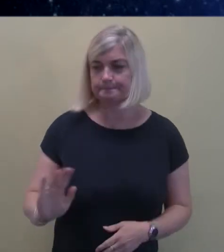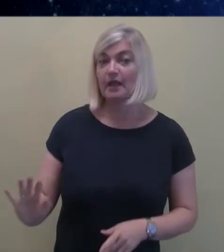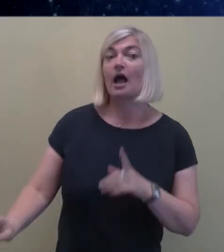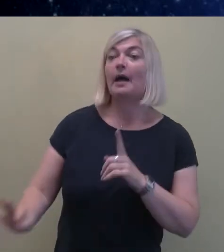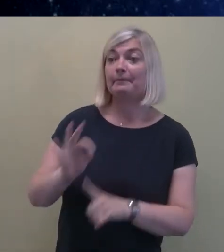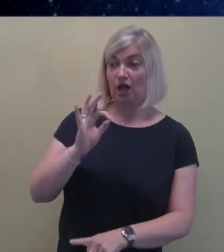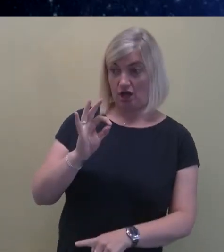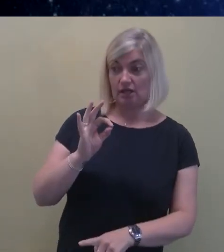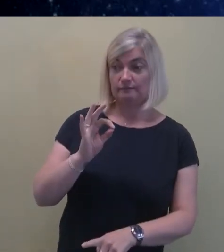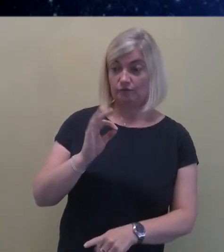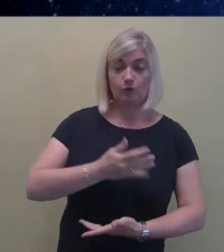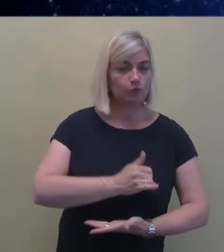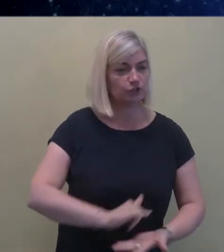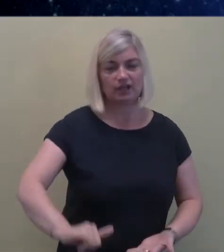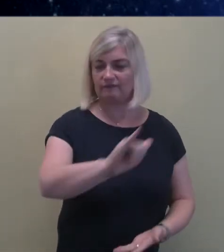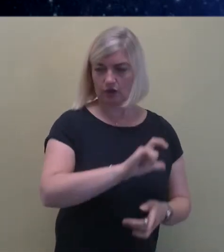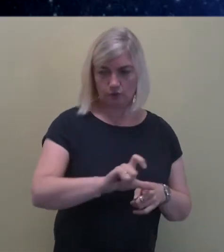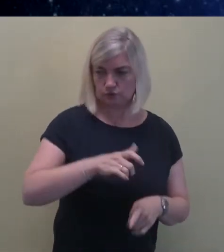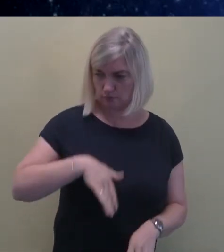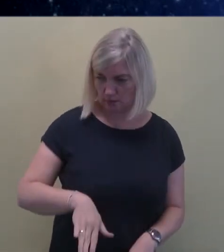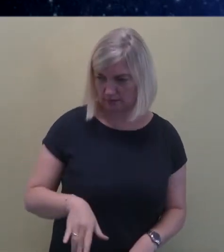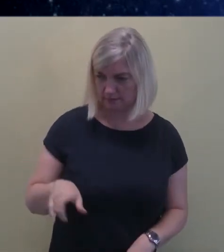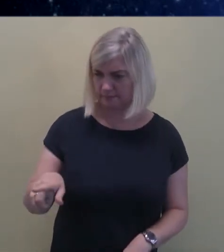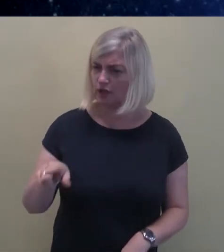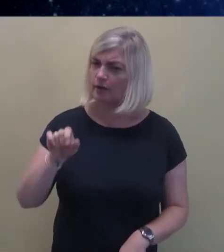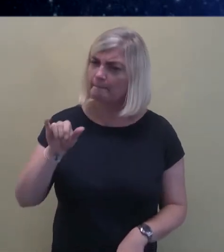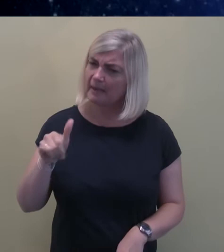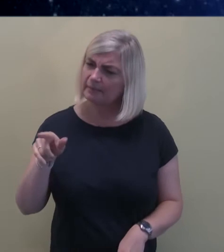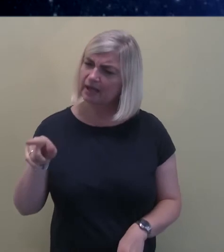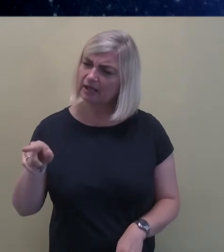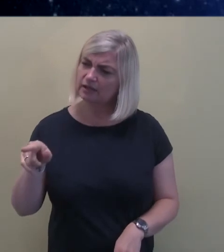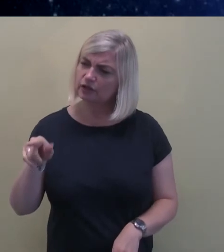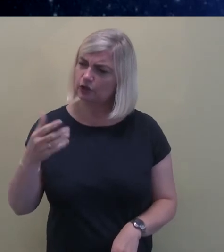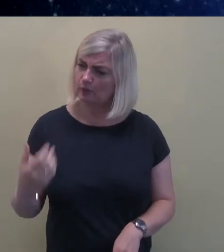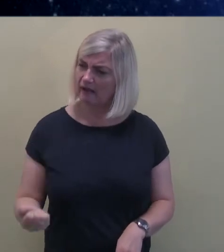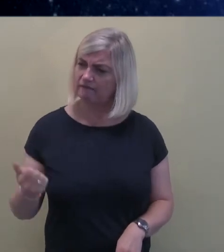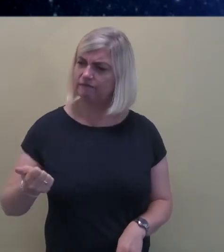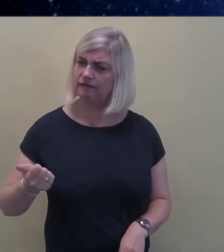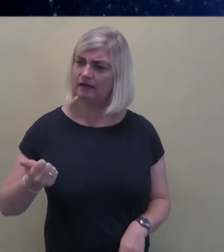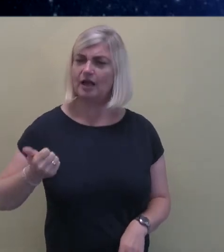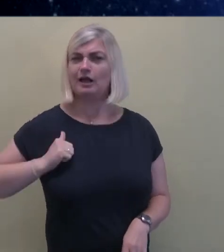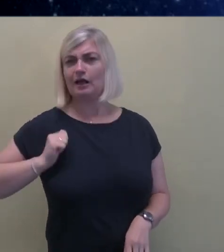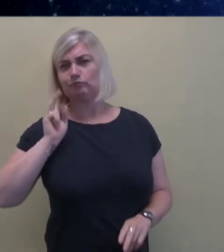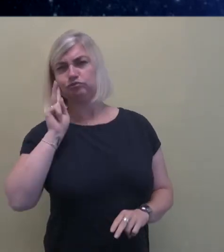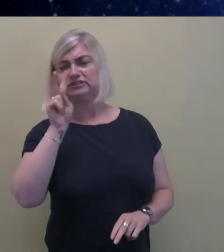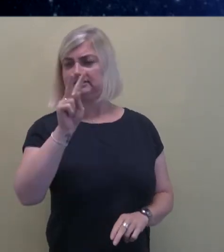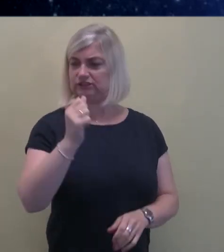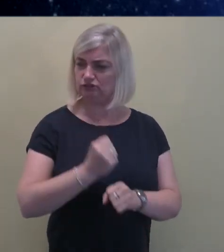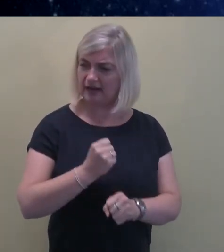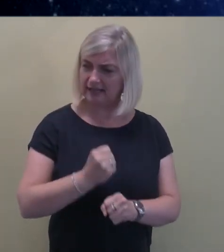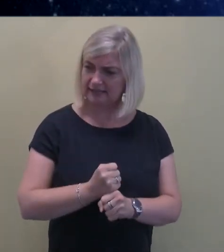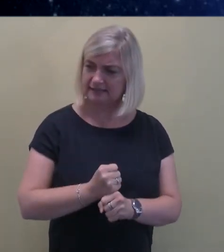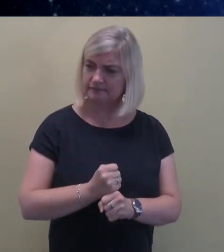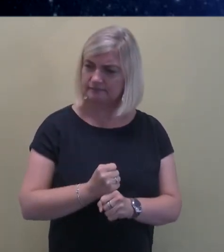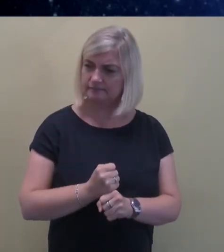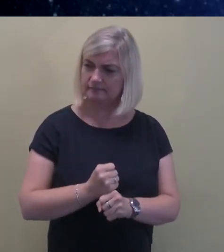give you provisional offer for level 3. When in August your actual grades come in, we then decide if they are really